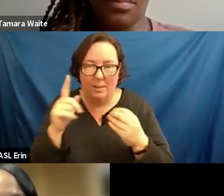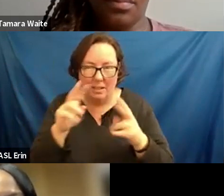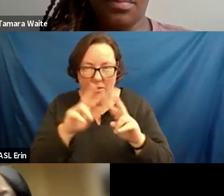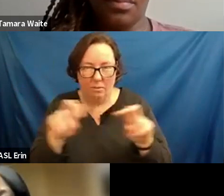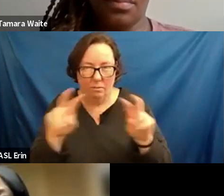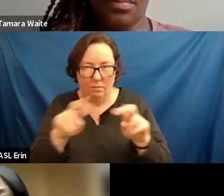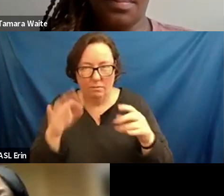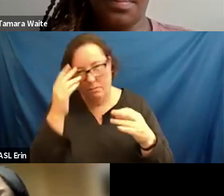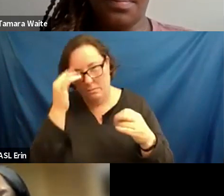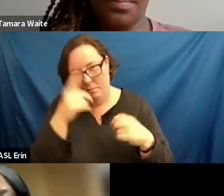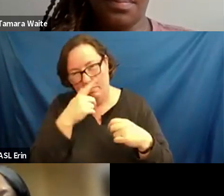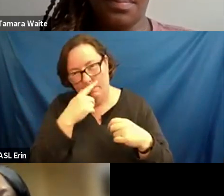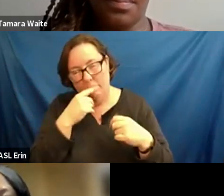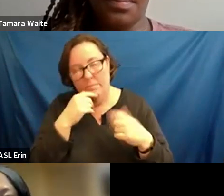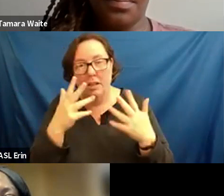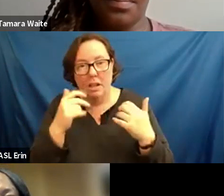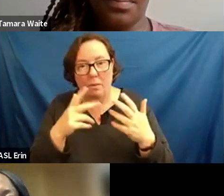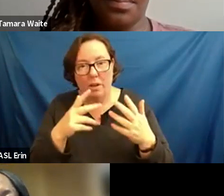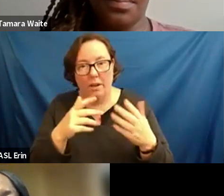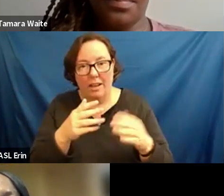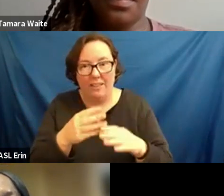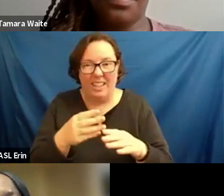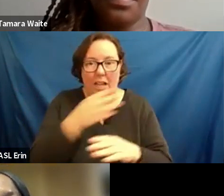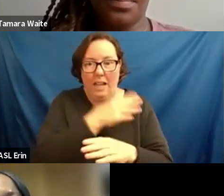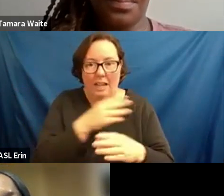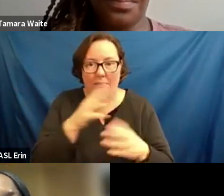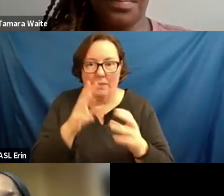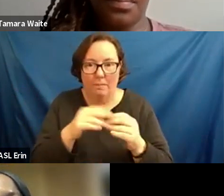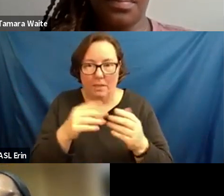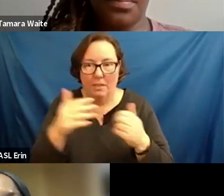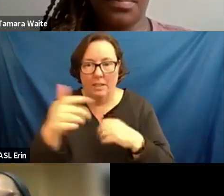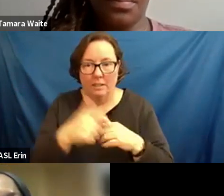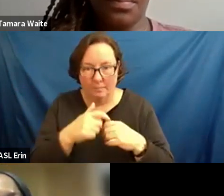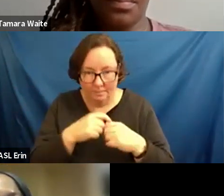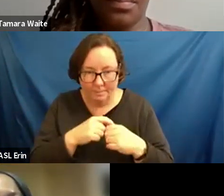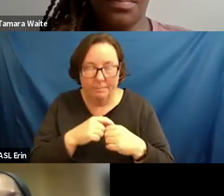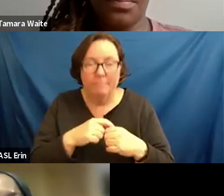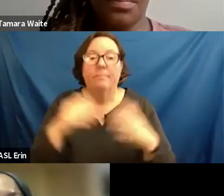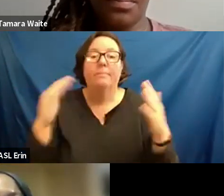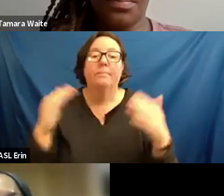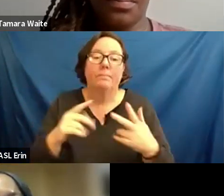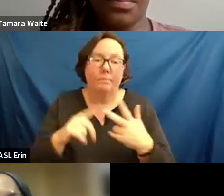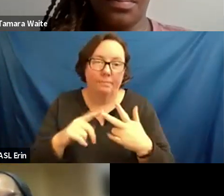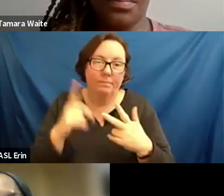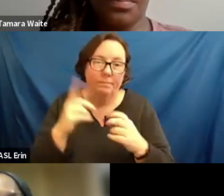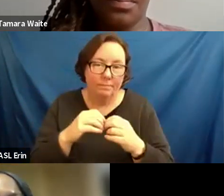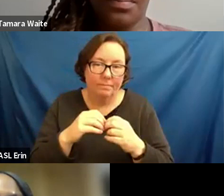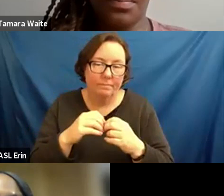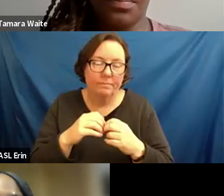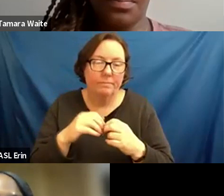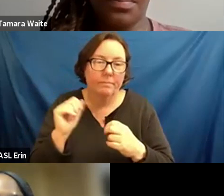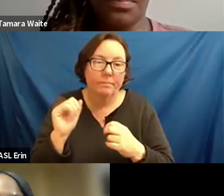this information, and I would like to have it and spend some time on that. And one more thing, if we could